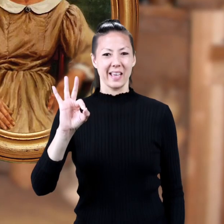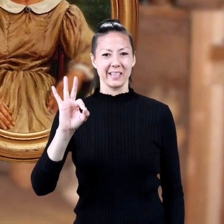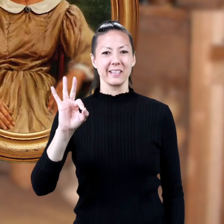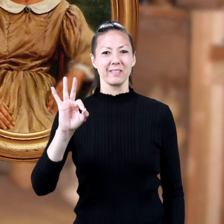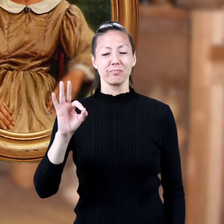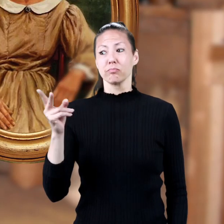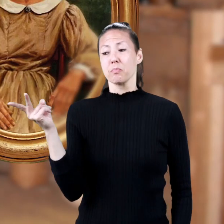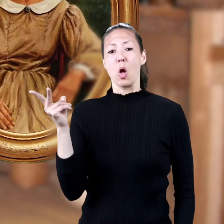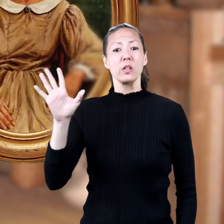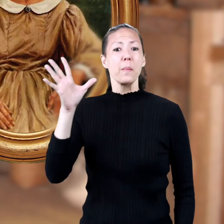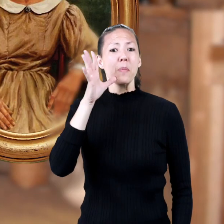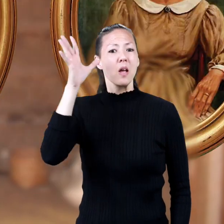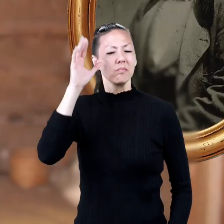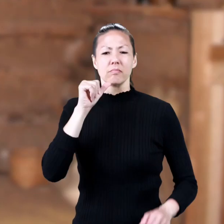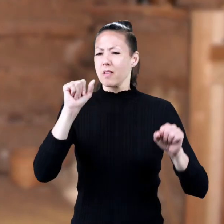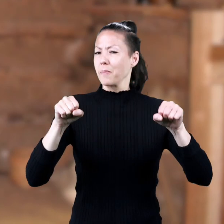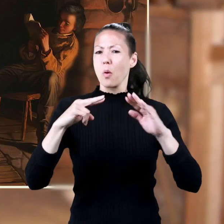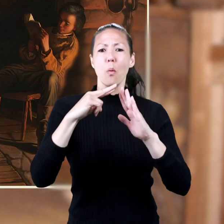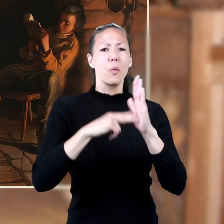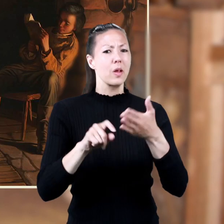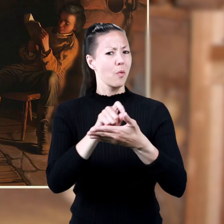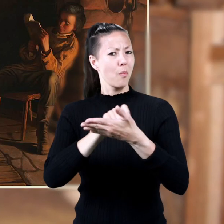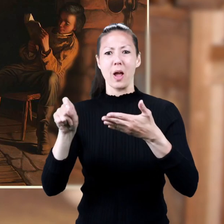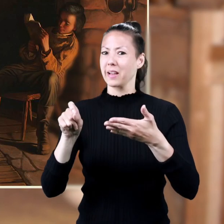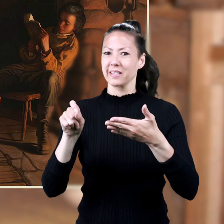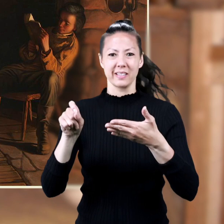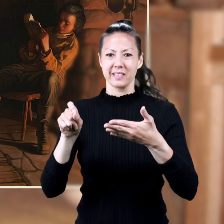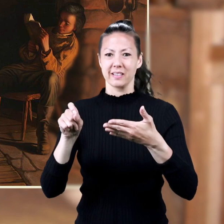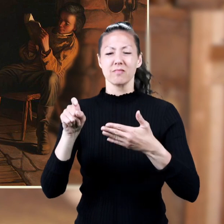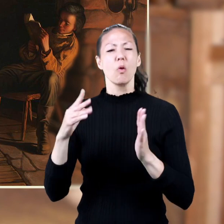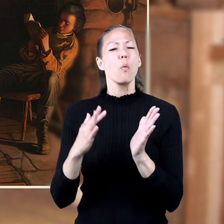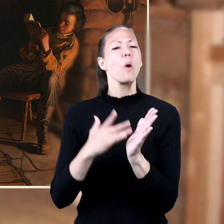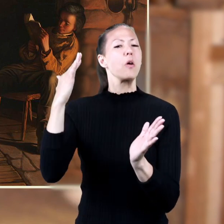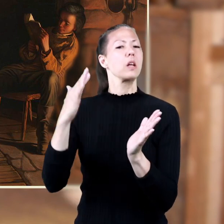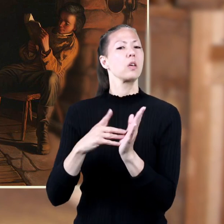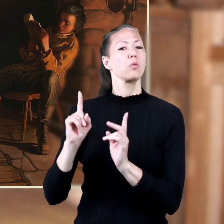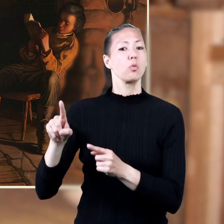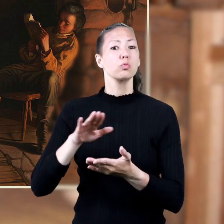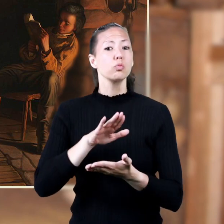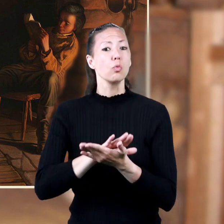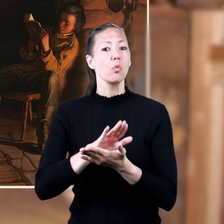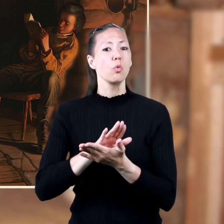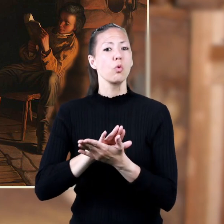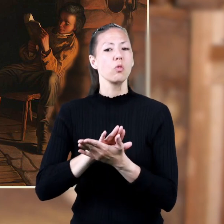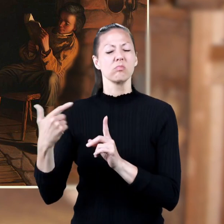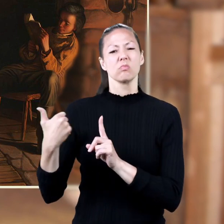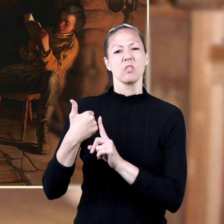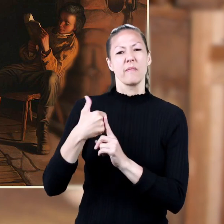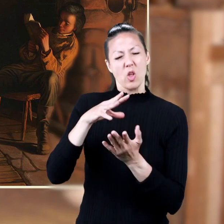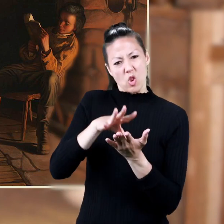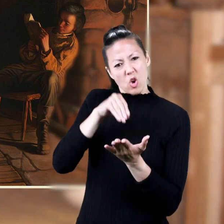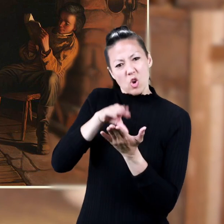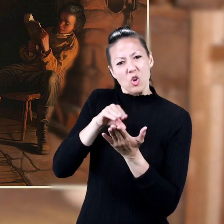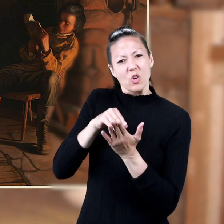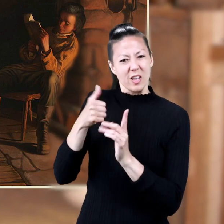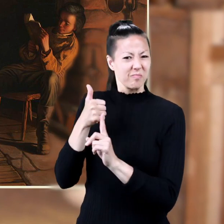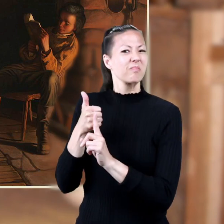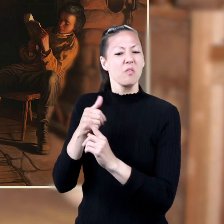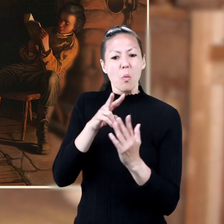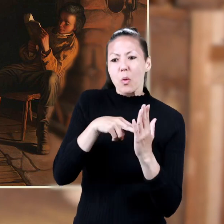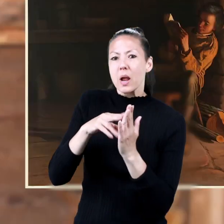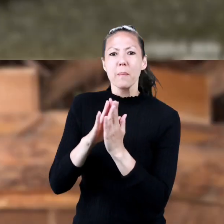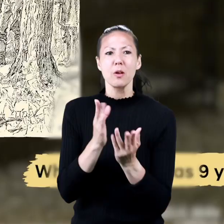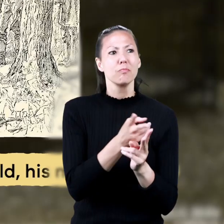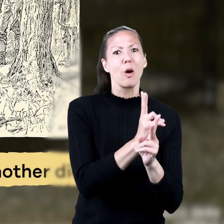parents could not read or write. He was rarely able to go to school, so he learned things himself by reading books that